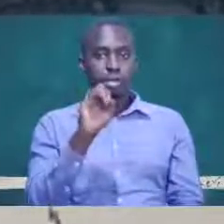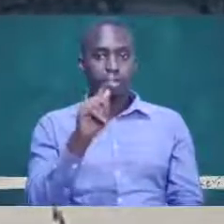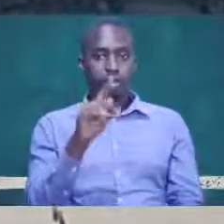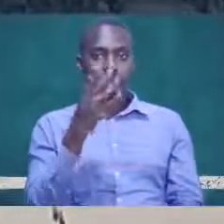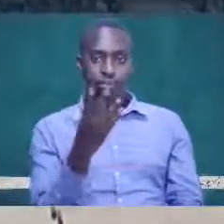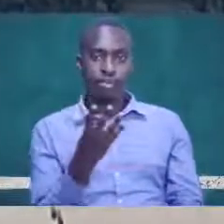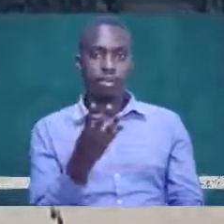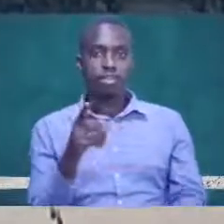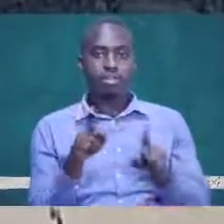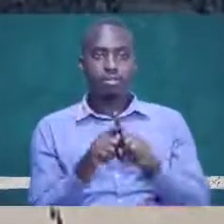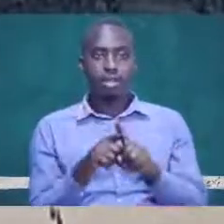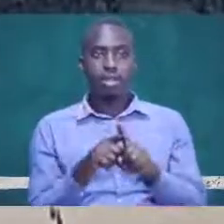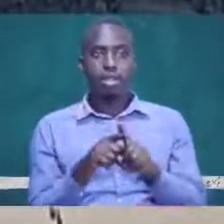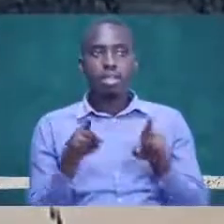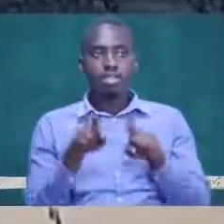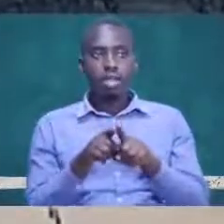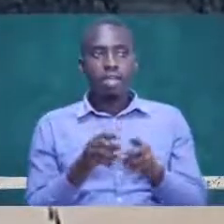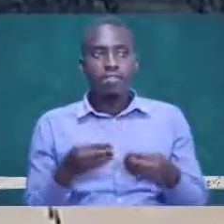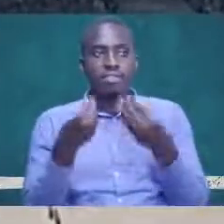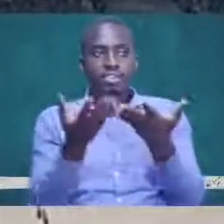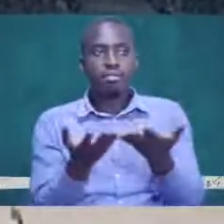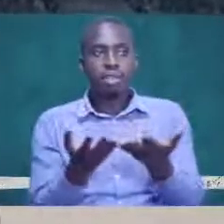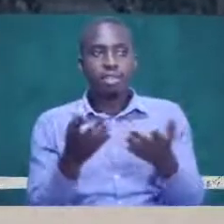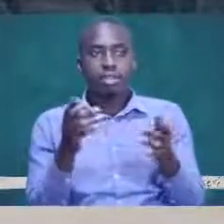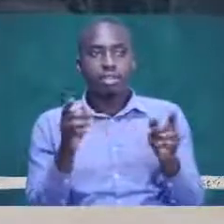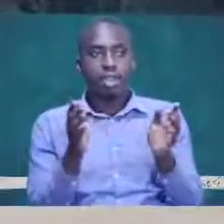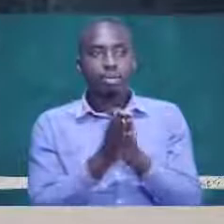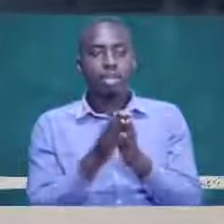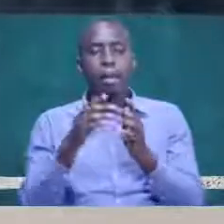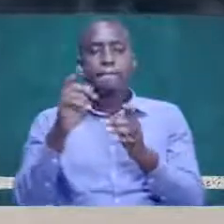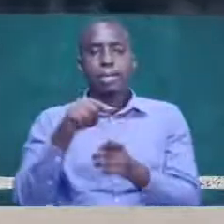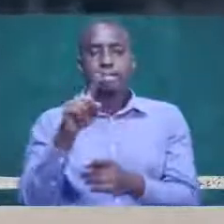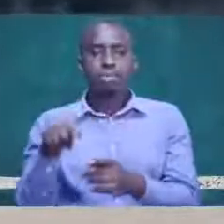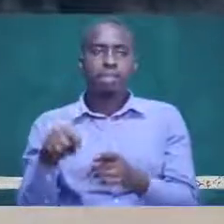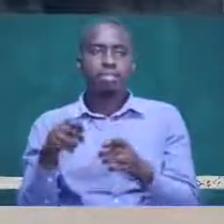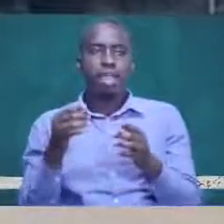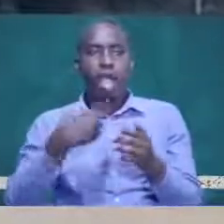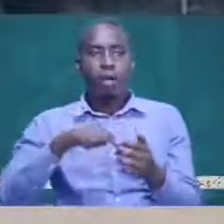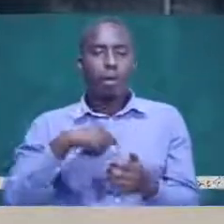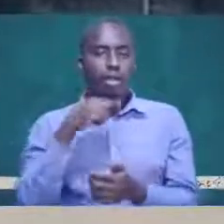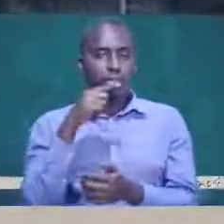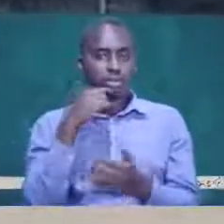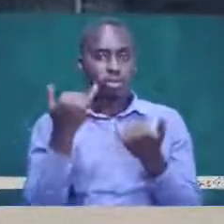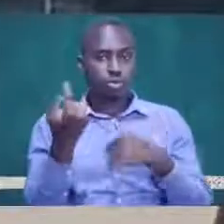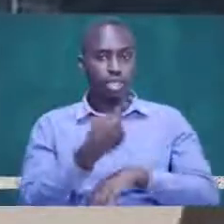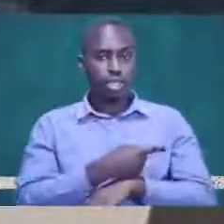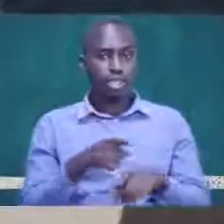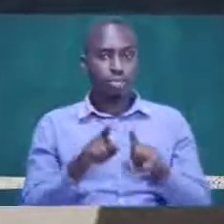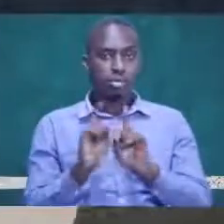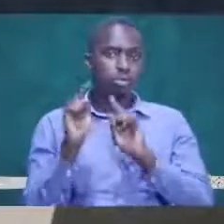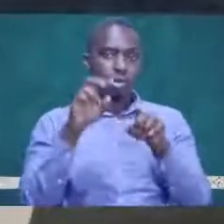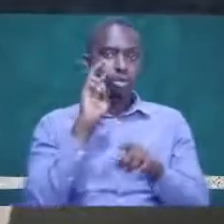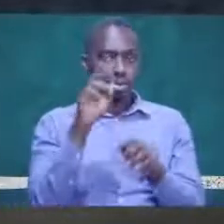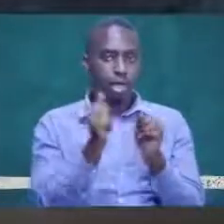consumption, saving, investment, and multipliers. And our lesson today, we are going to